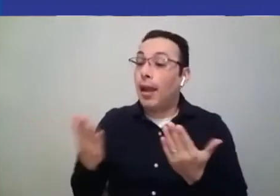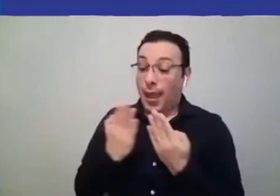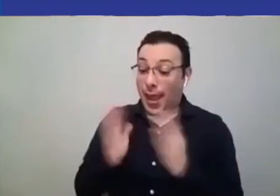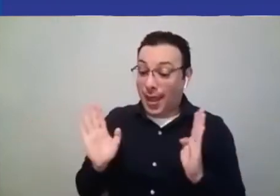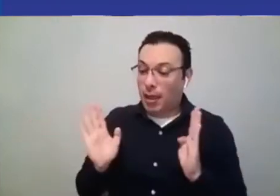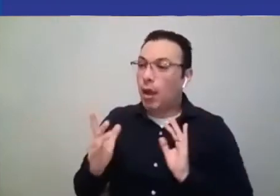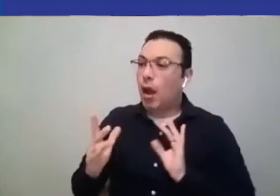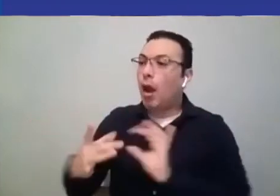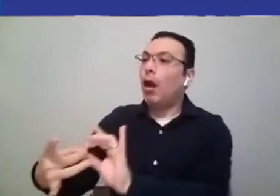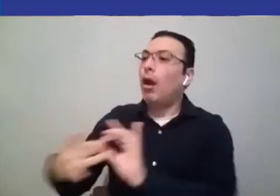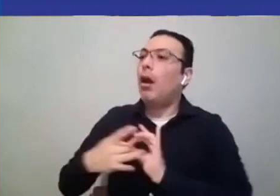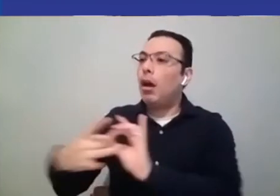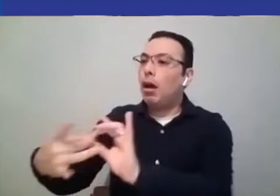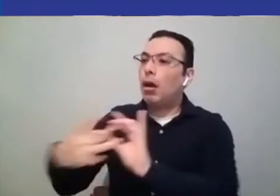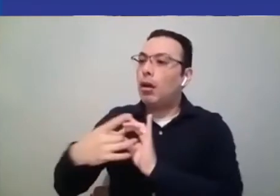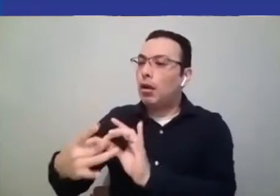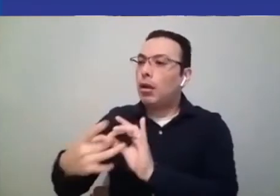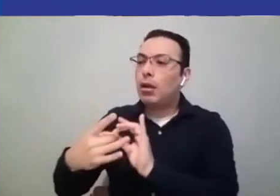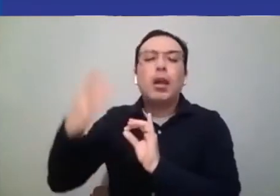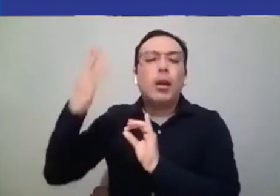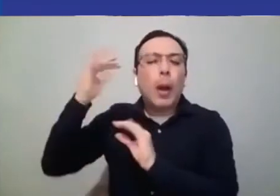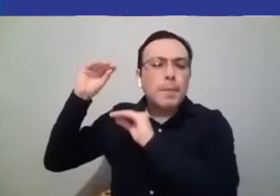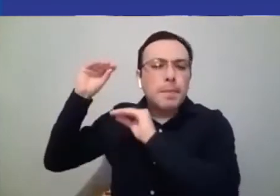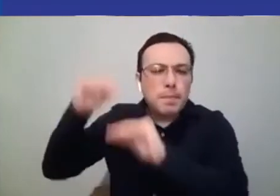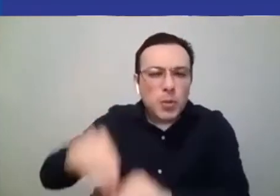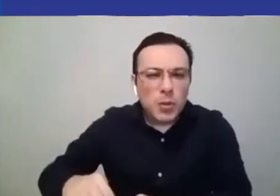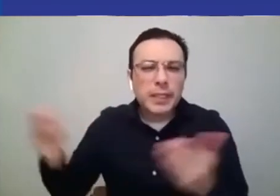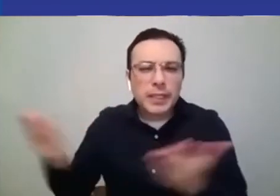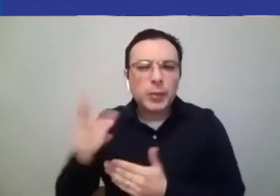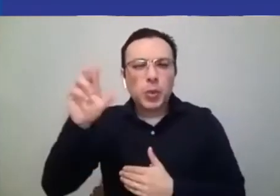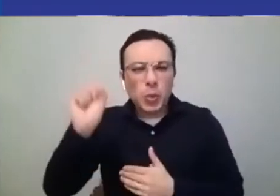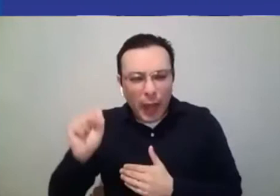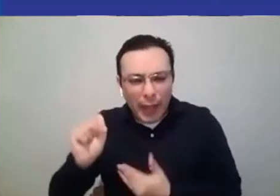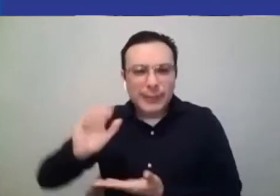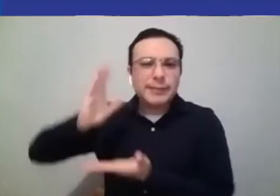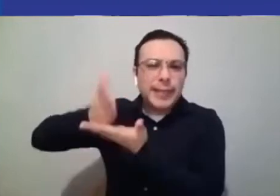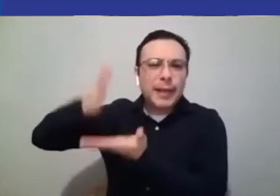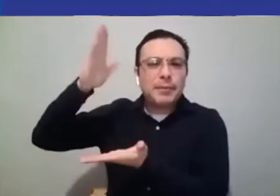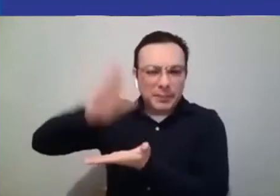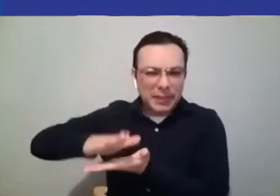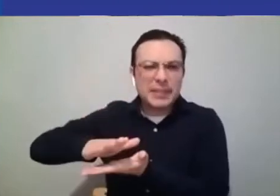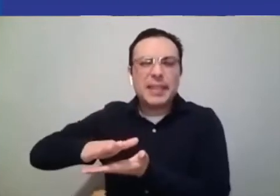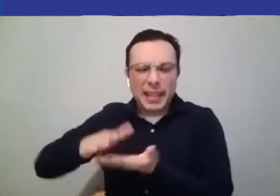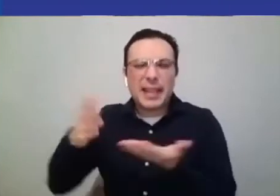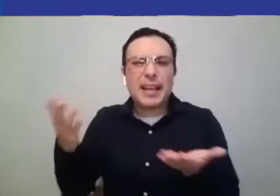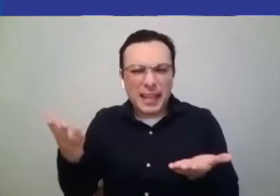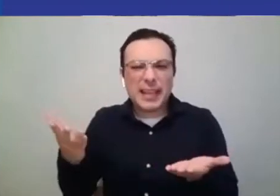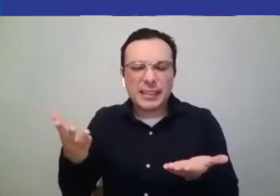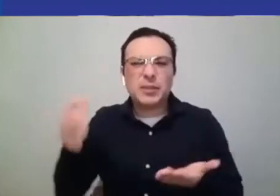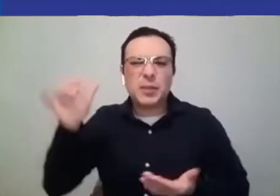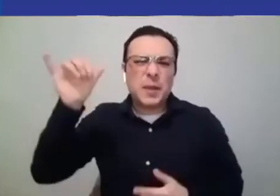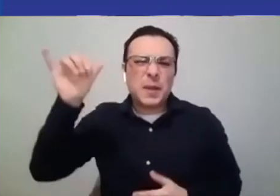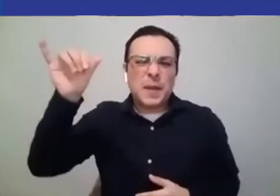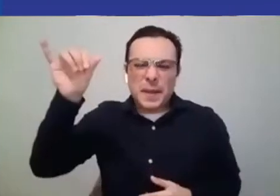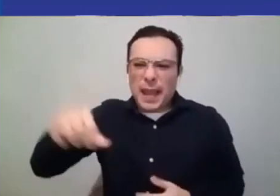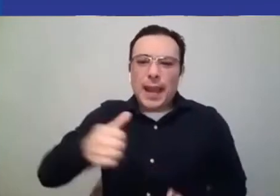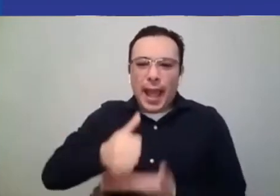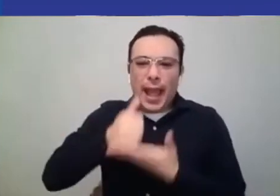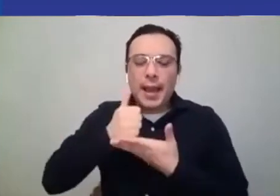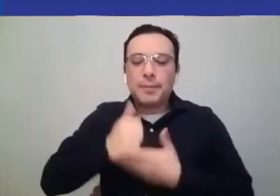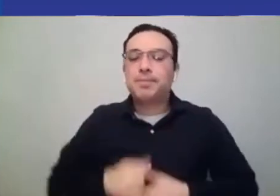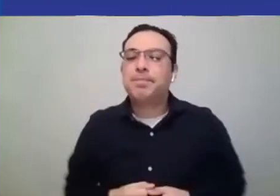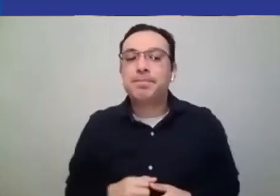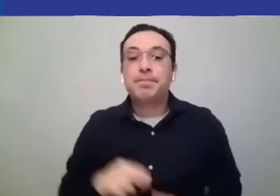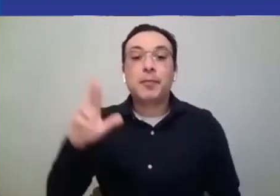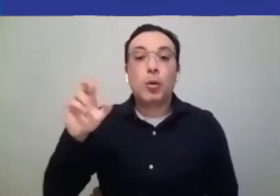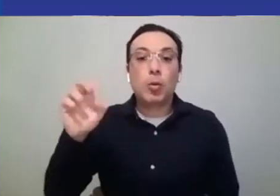something much larger and bigger, and something that had been severed through this process of immigration to the United States. Well, thank you, Jyoti.